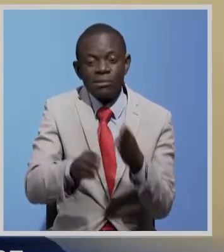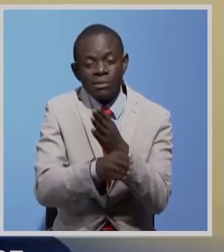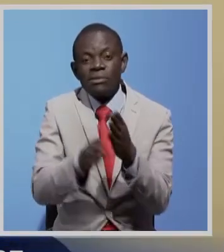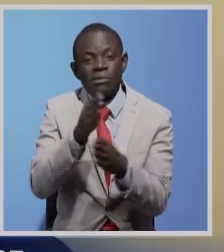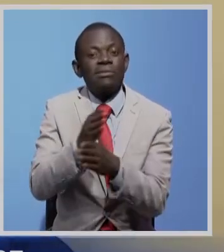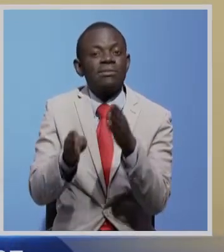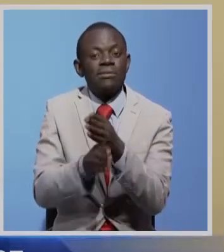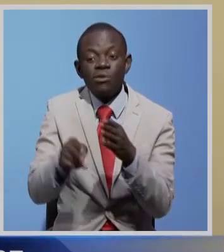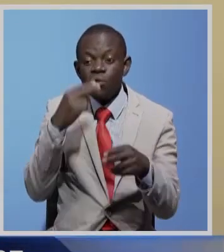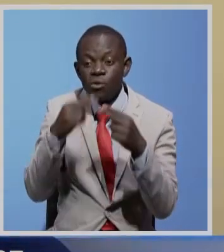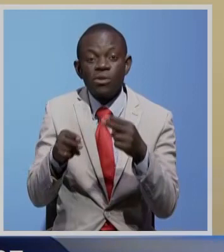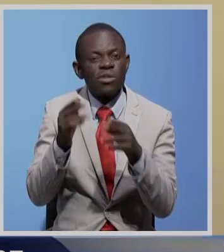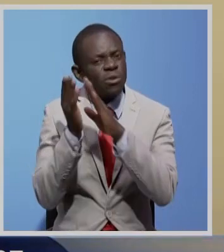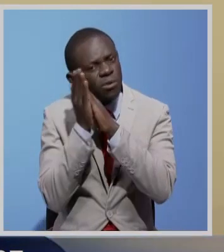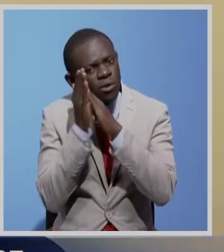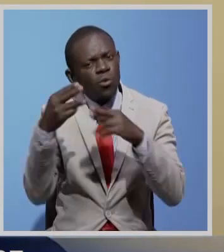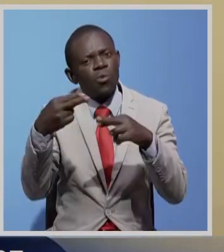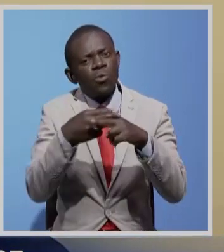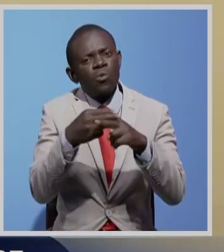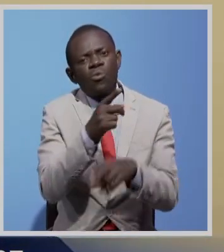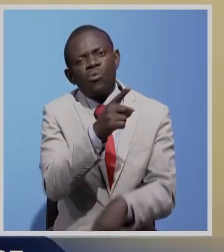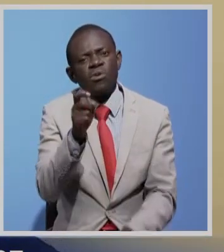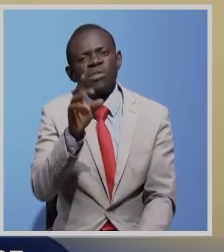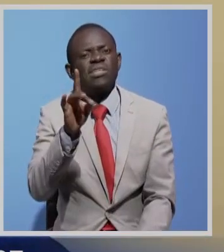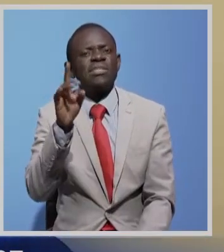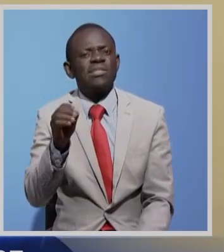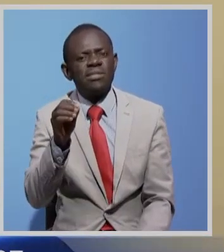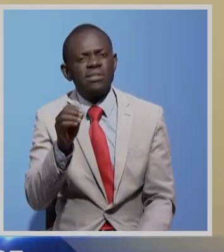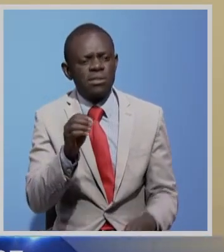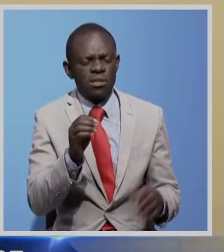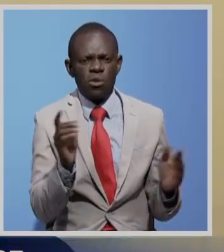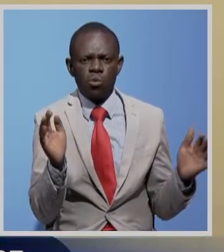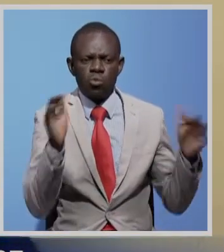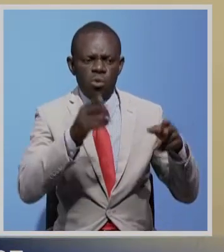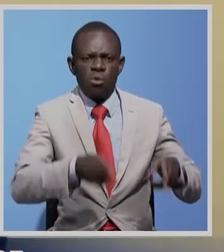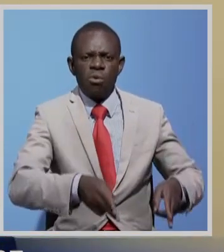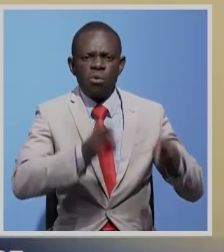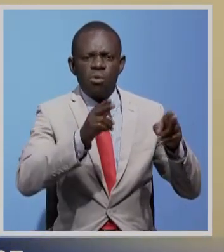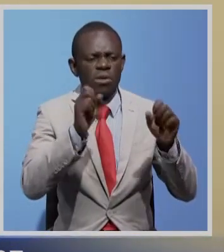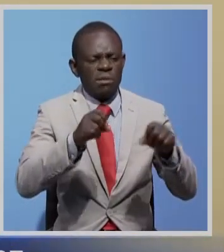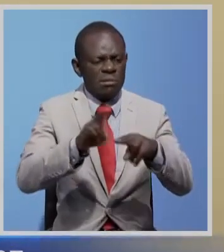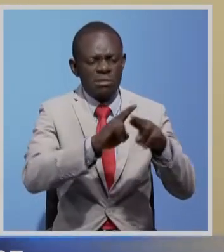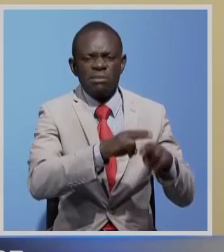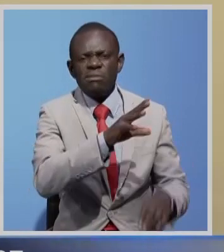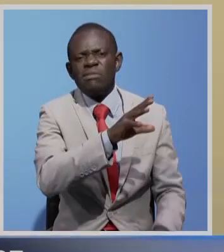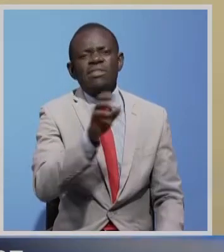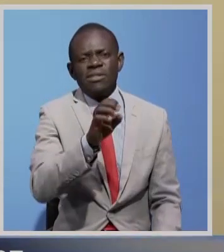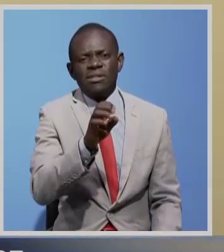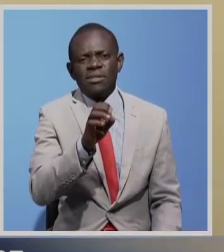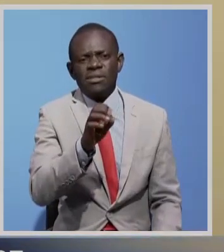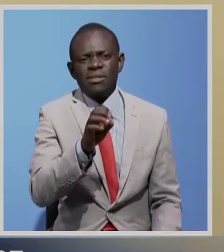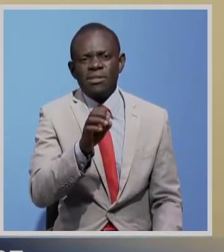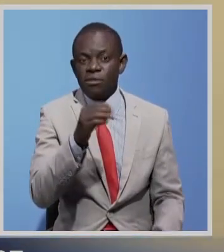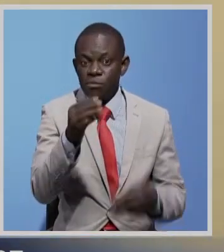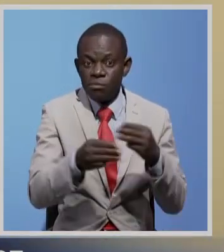180 rooms and a 500-seater conference center. The hotel is also expected to create